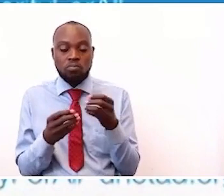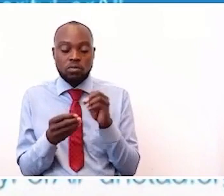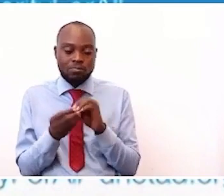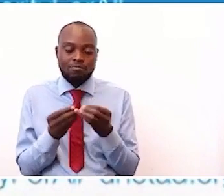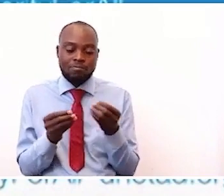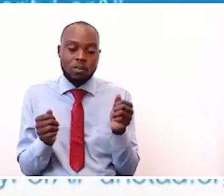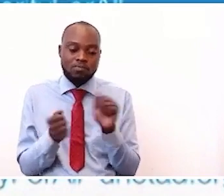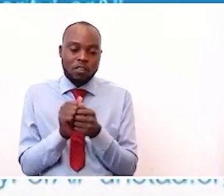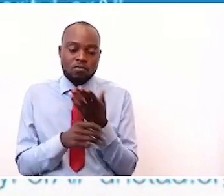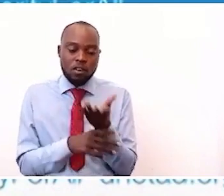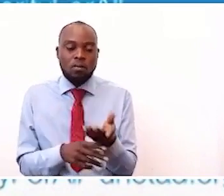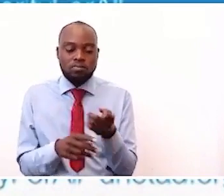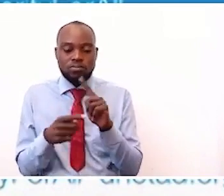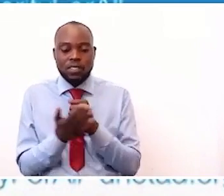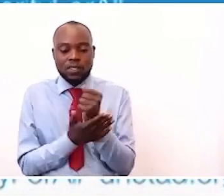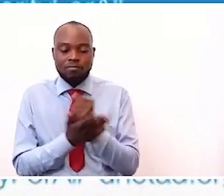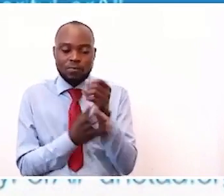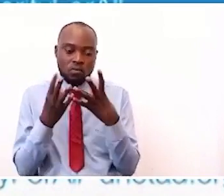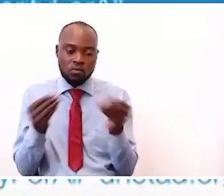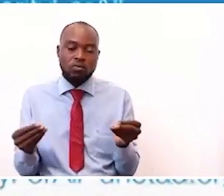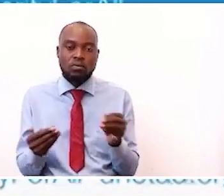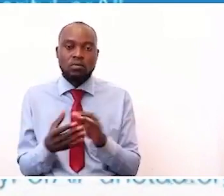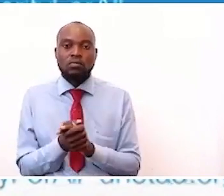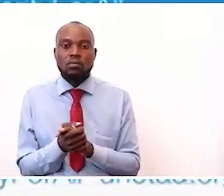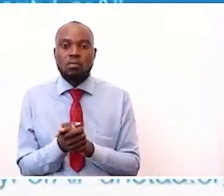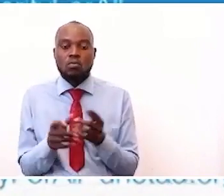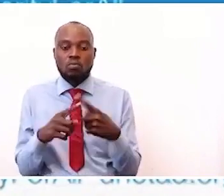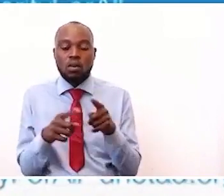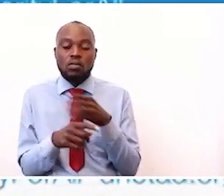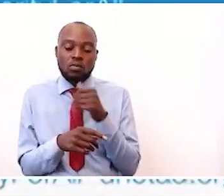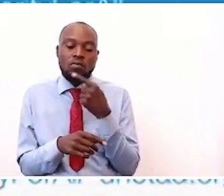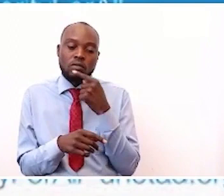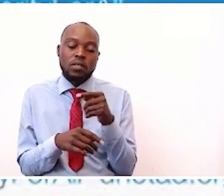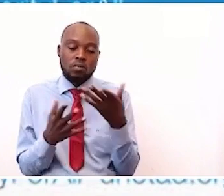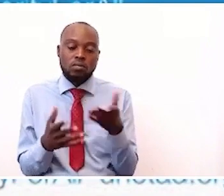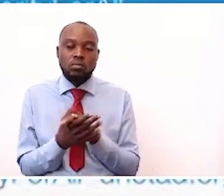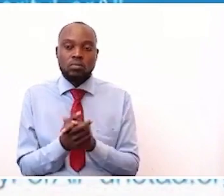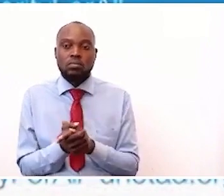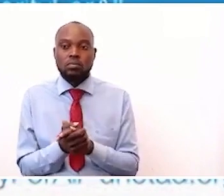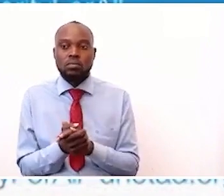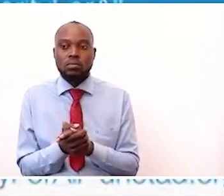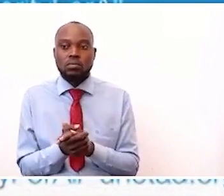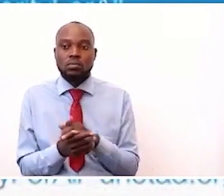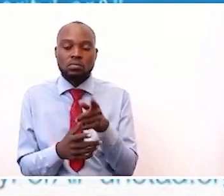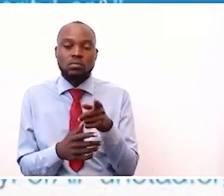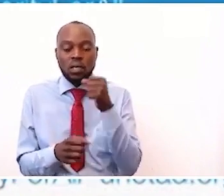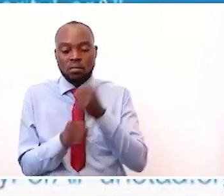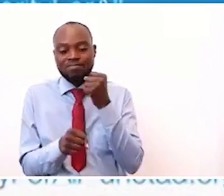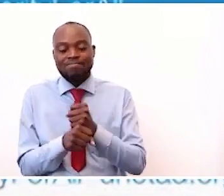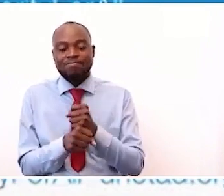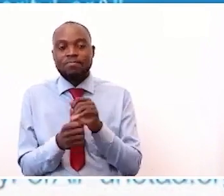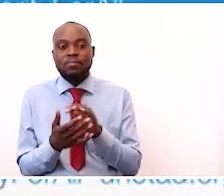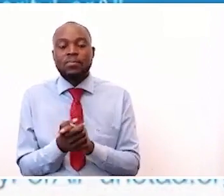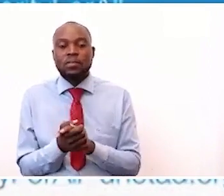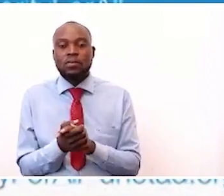difficult issues. And then finally, just to make the point that UNCTAD really works with the G77.